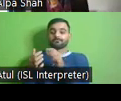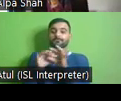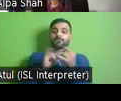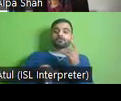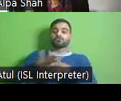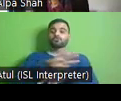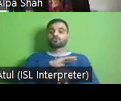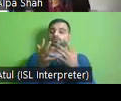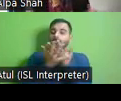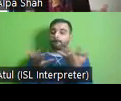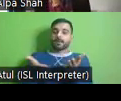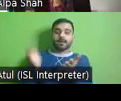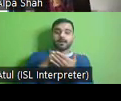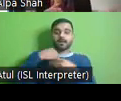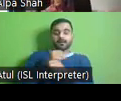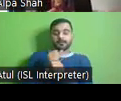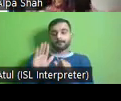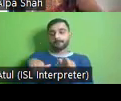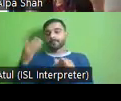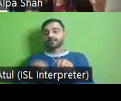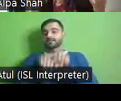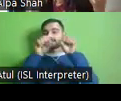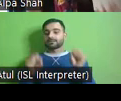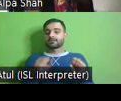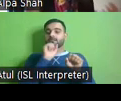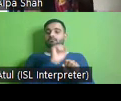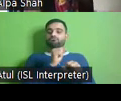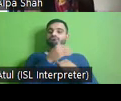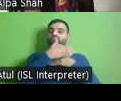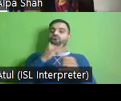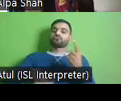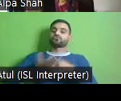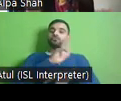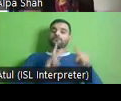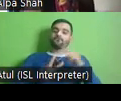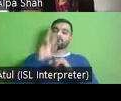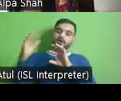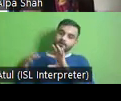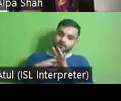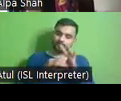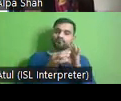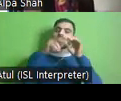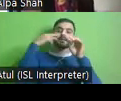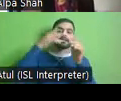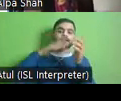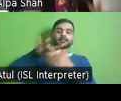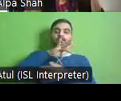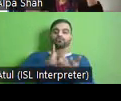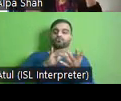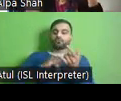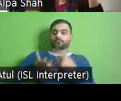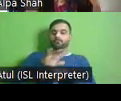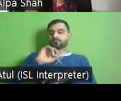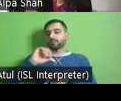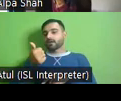social reproduction enables the persistence of their cultural and social values of egalitarianism in a society which